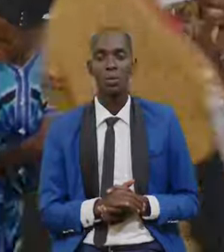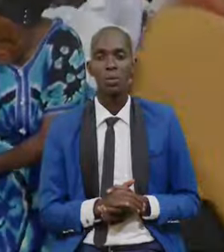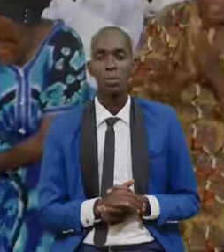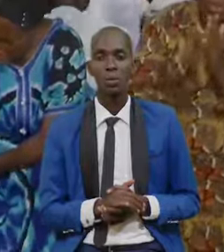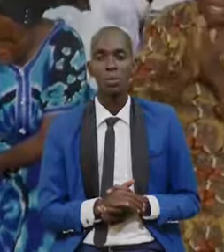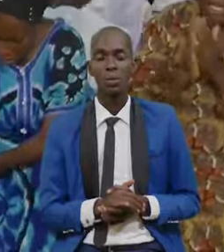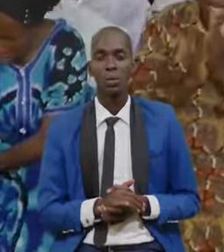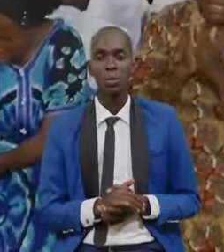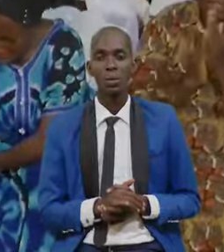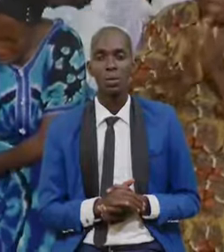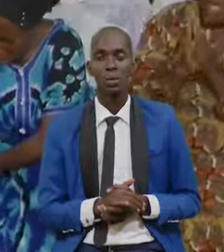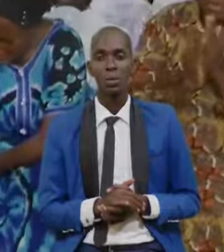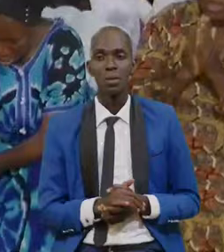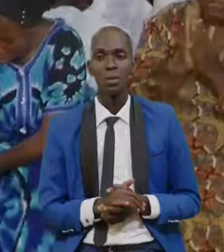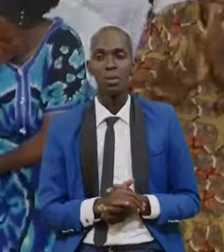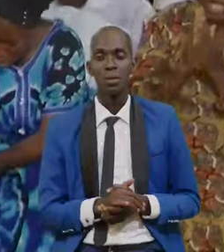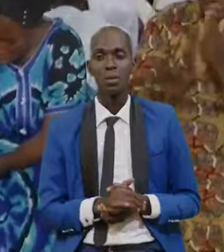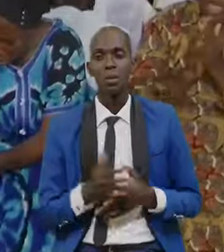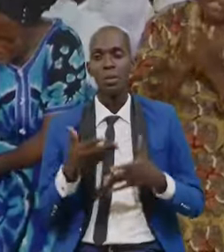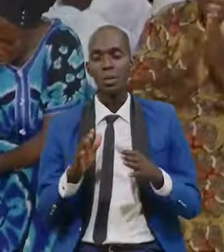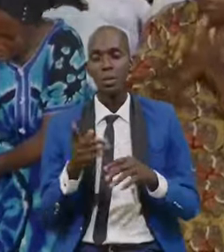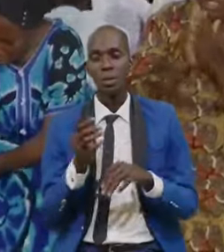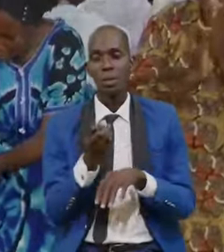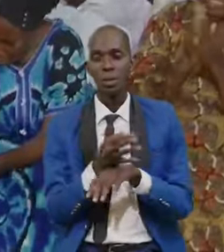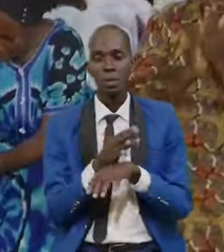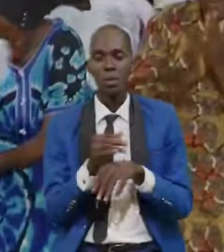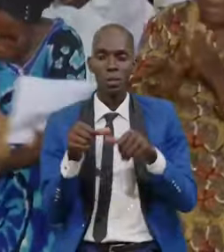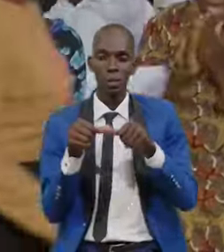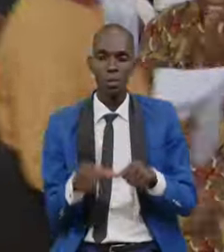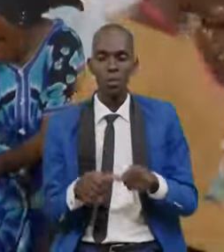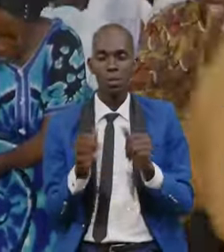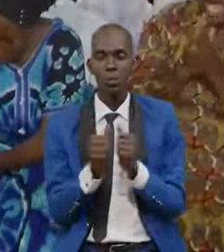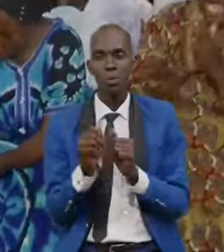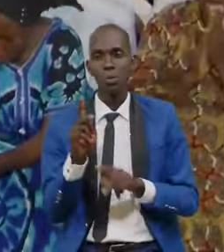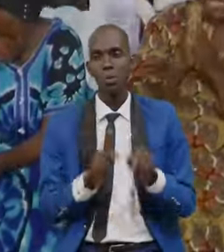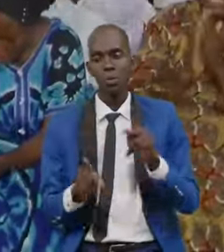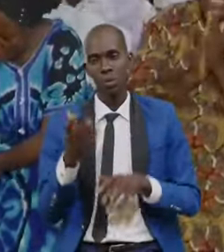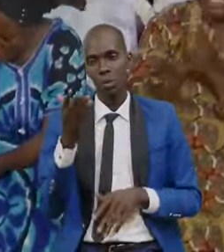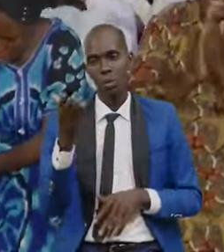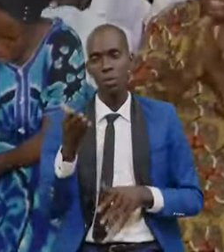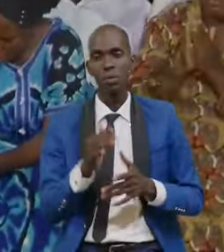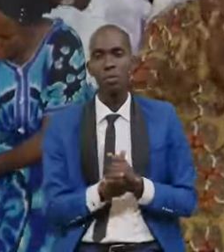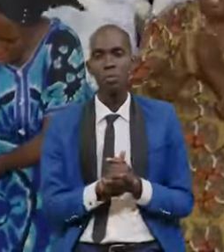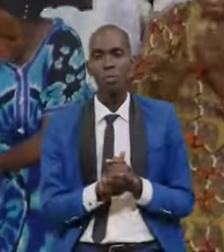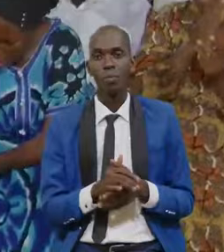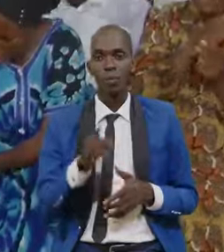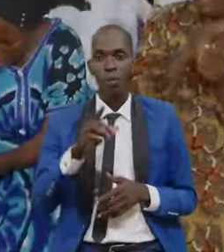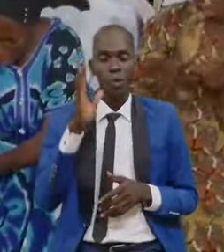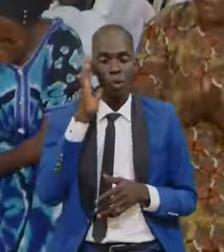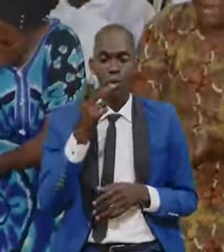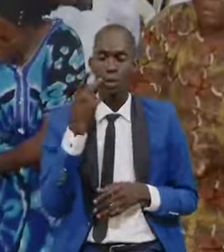The counselors, remain where you are. Remain where you are. You will see miracle